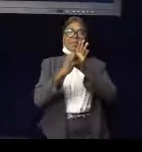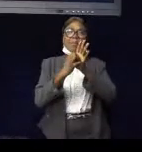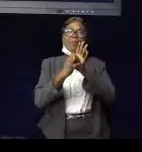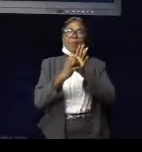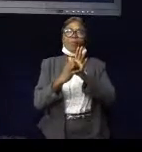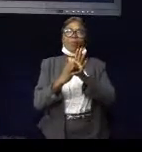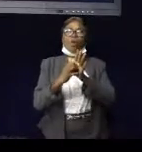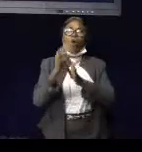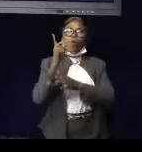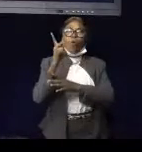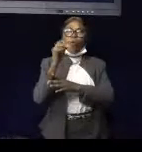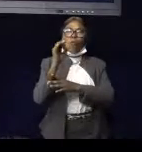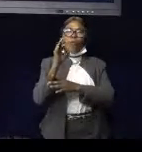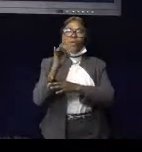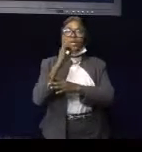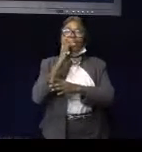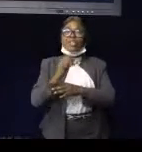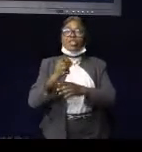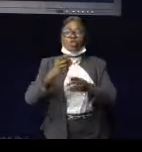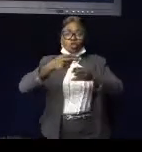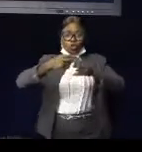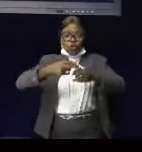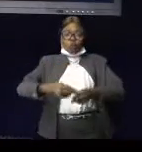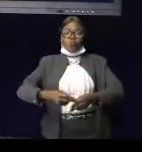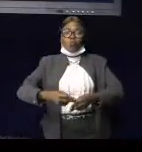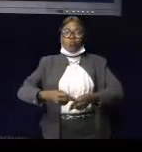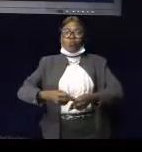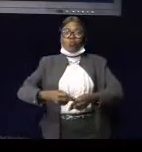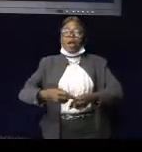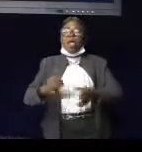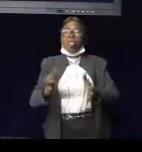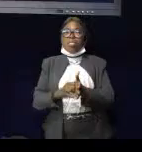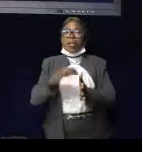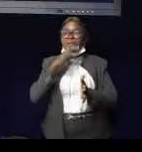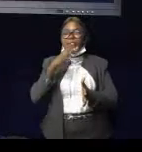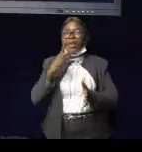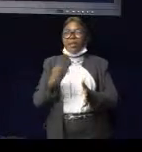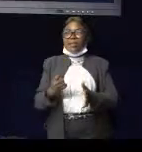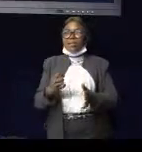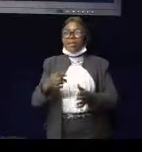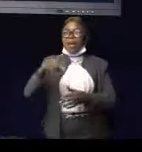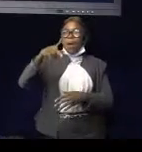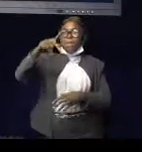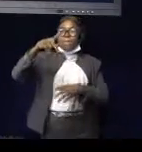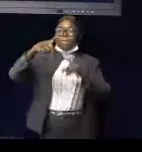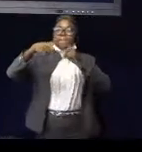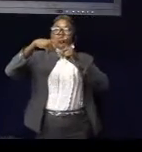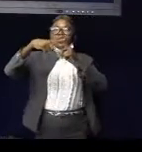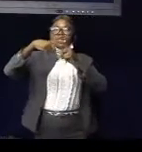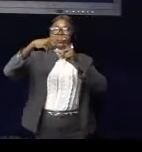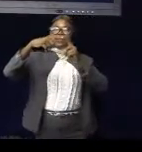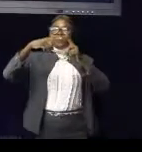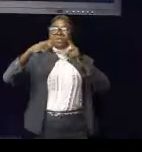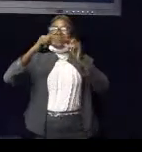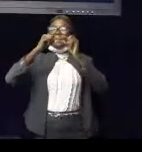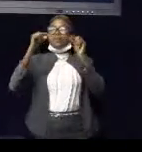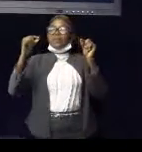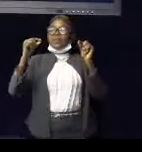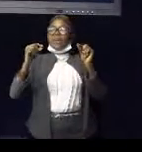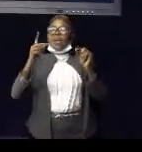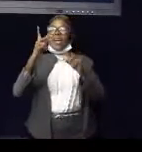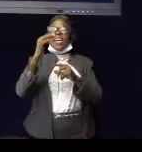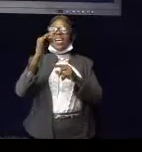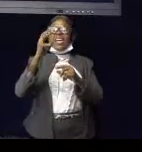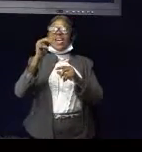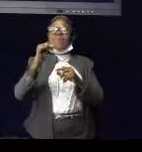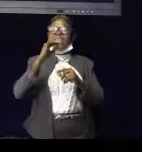is short. Coffee is short. That is at the positive stage. Kemi is